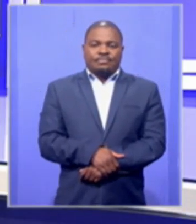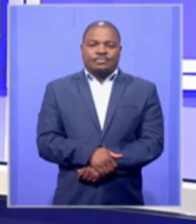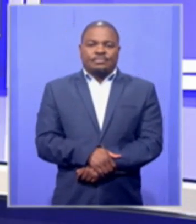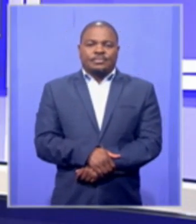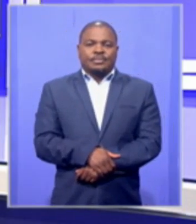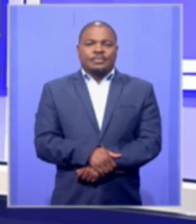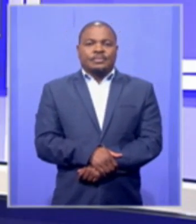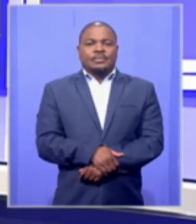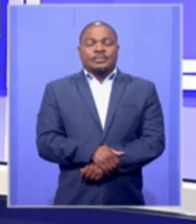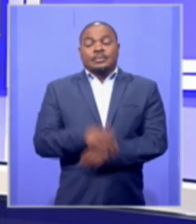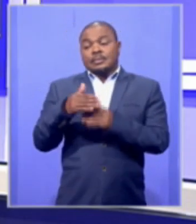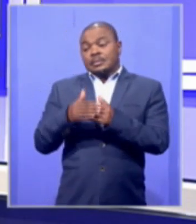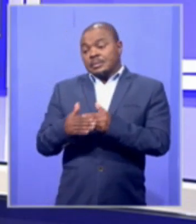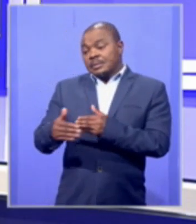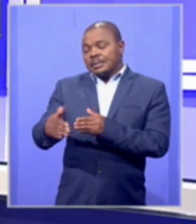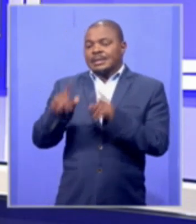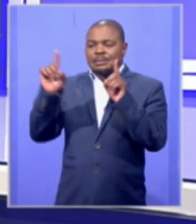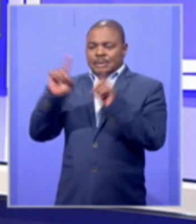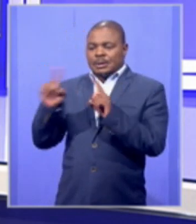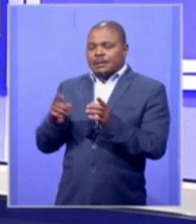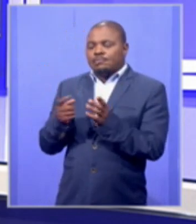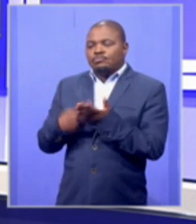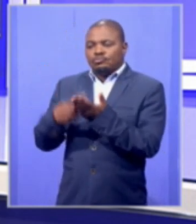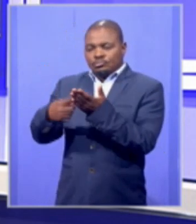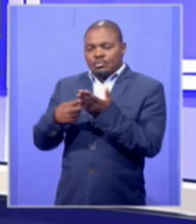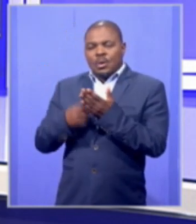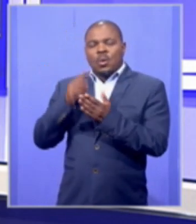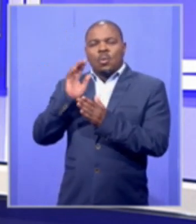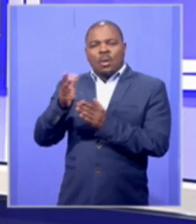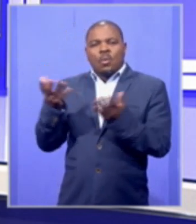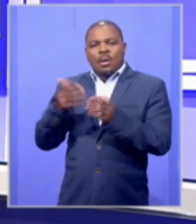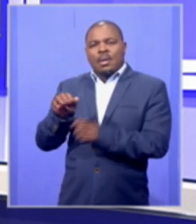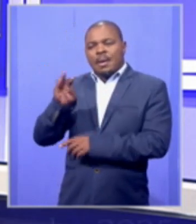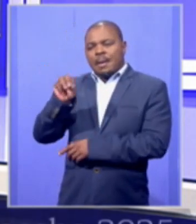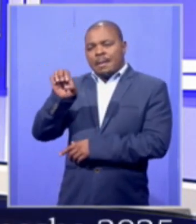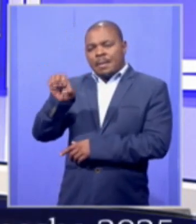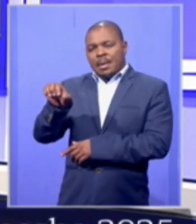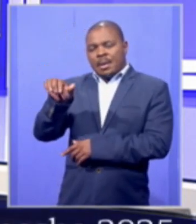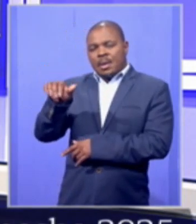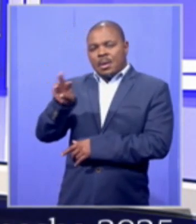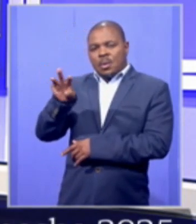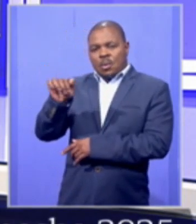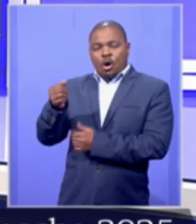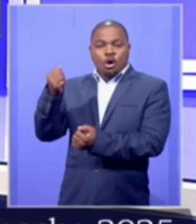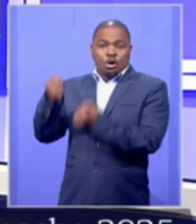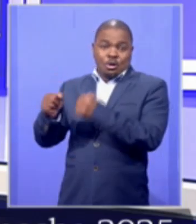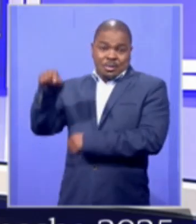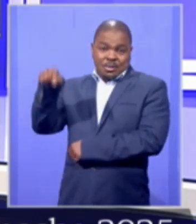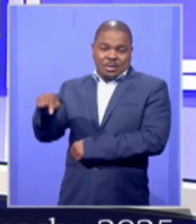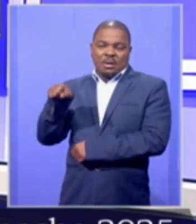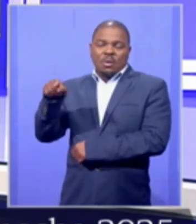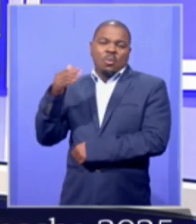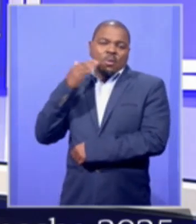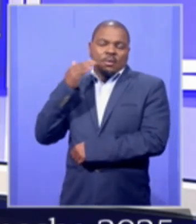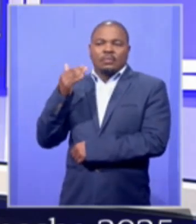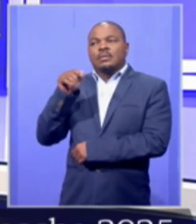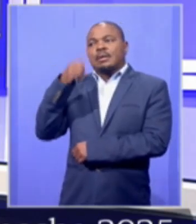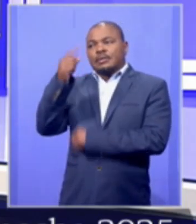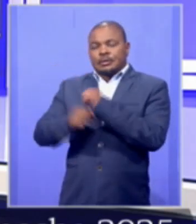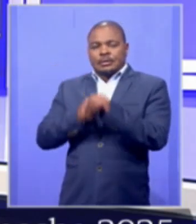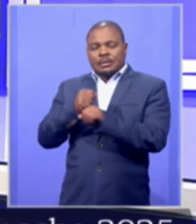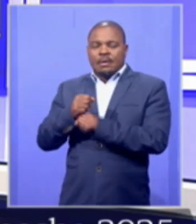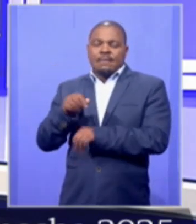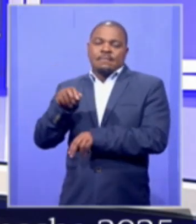Go tlile go nna le ditheetso tse di kgethegileng mo kgetseng ya polao ya ga Senzo Meyiwa ka Ferikgong a le malatsi a le matlhano ngwaga o